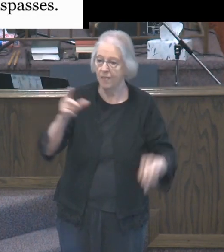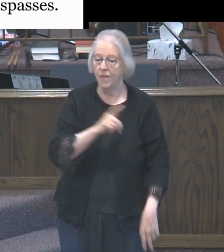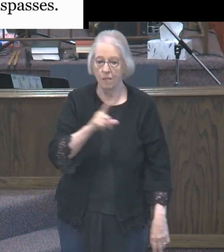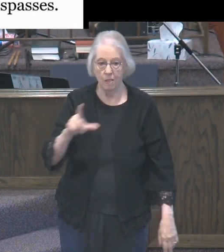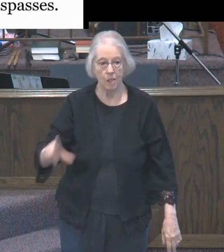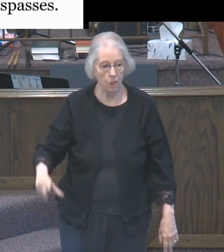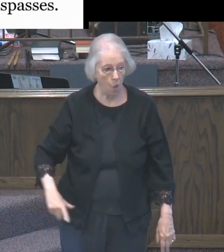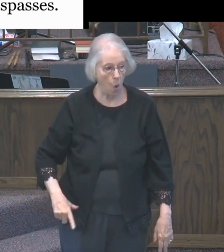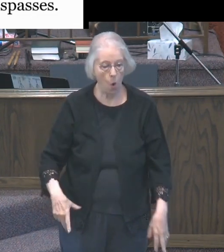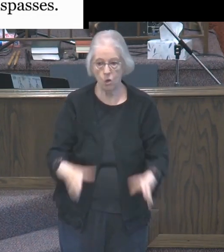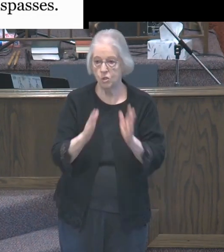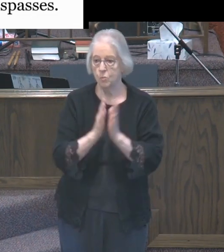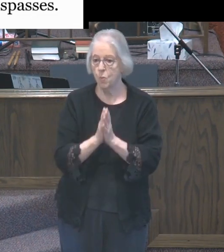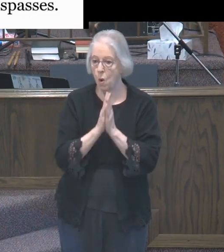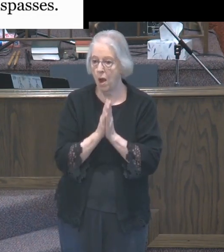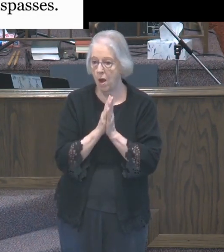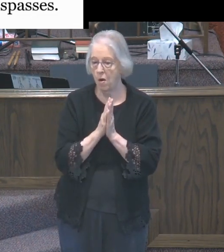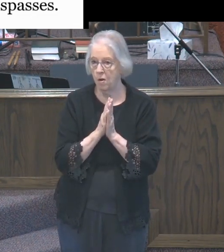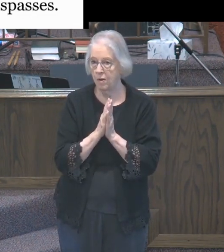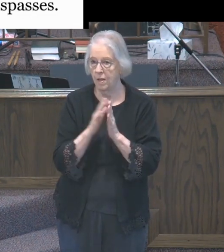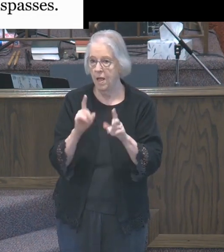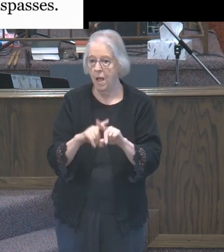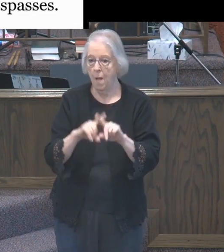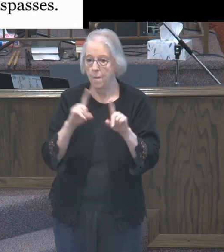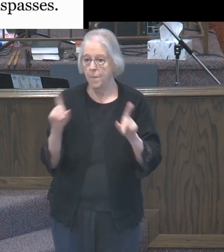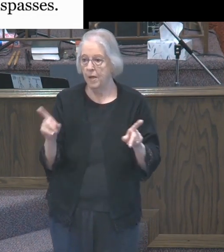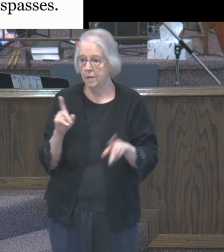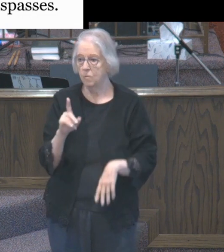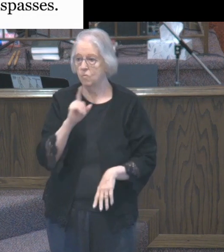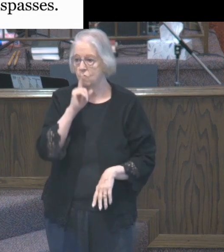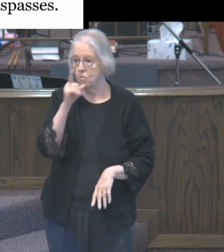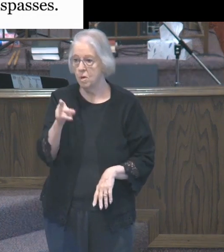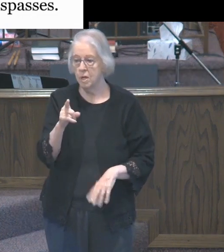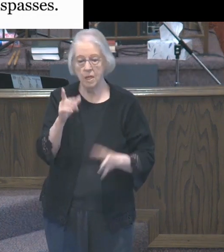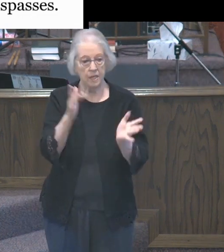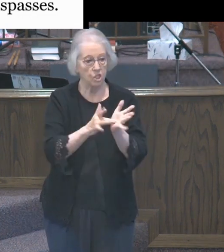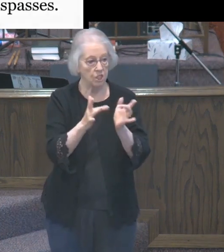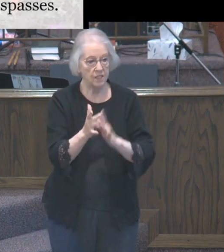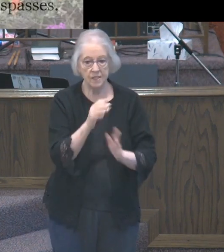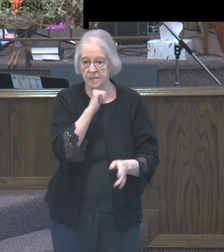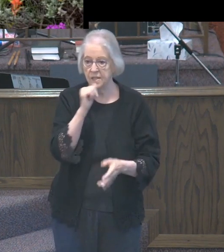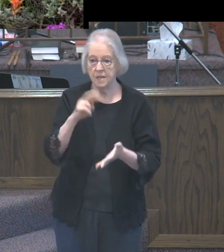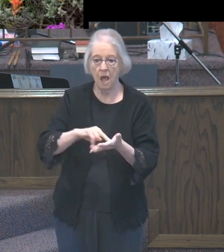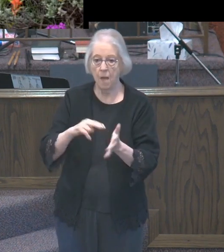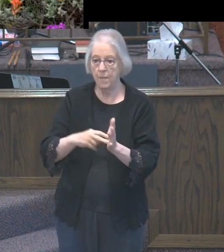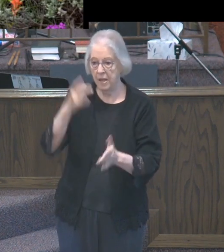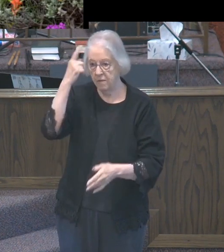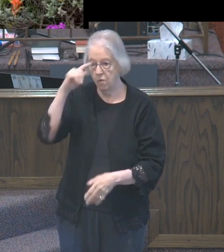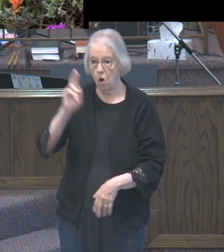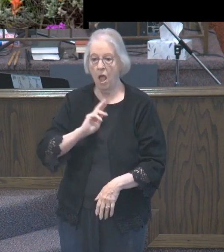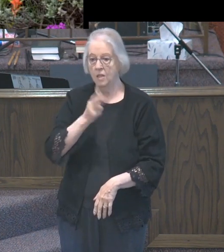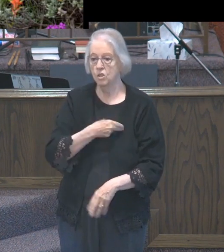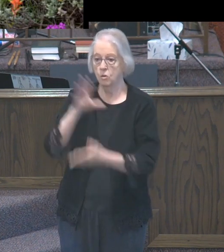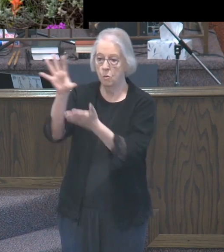therefore, pray. Our Father who is in heaven, who art in heaven, hallowed